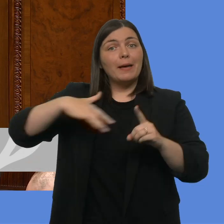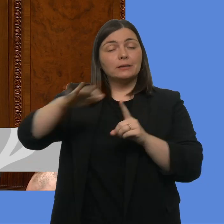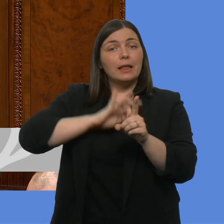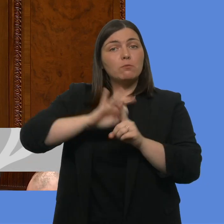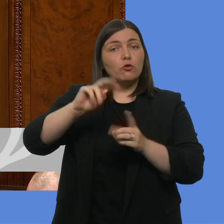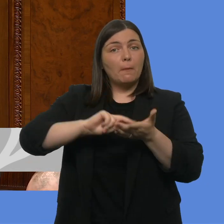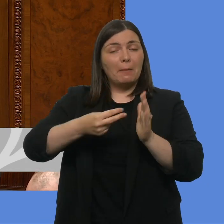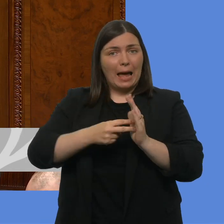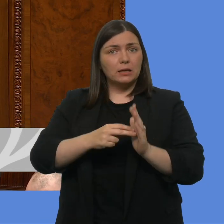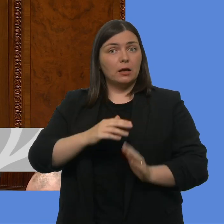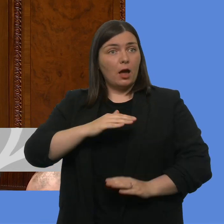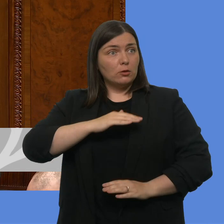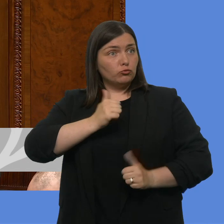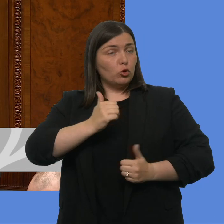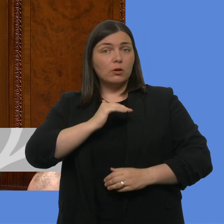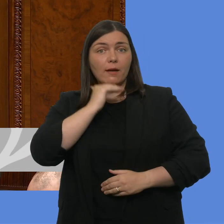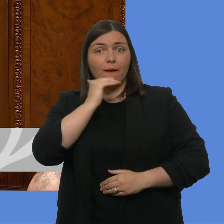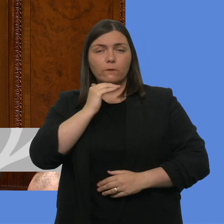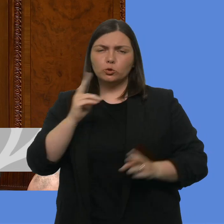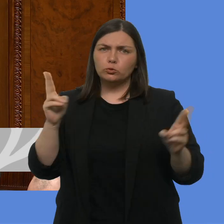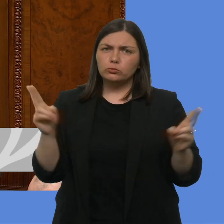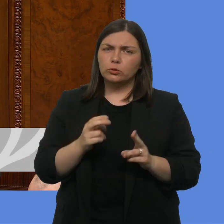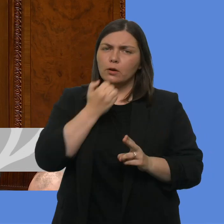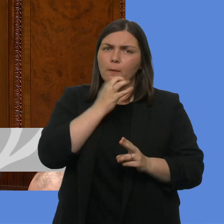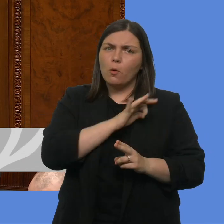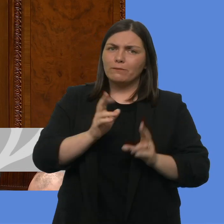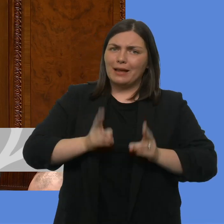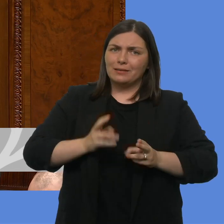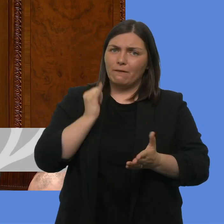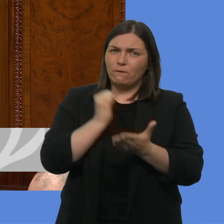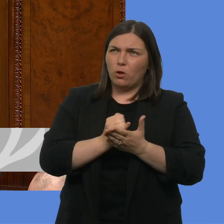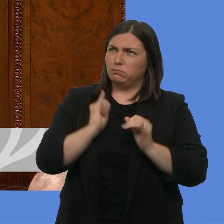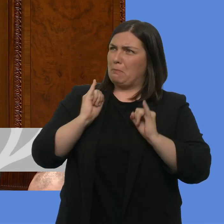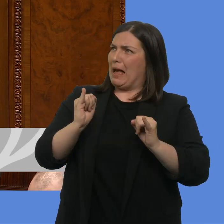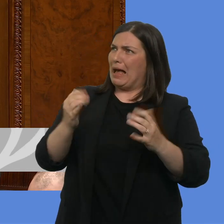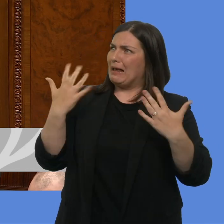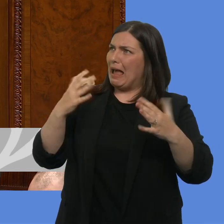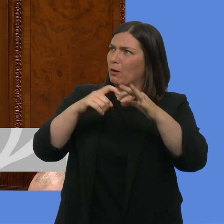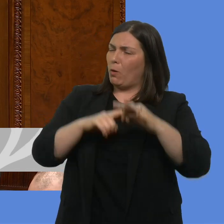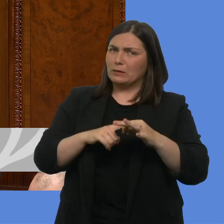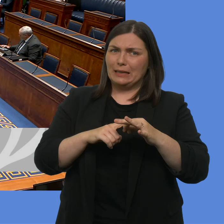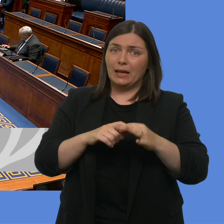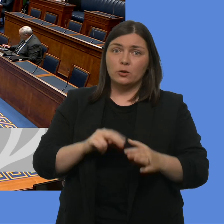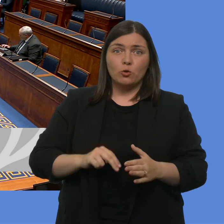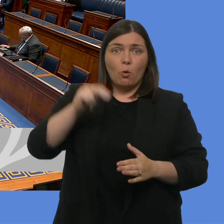air quality in the north? And for context, these were recently estimated at 900 deaths per year.